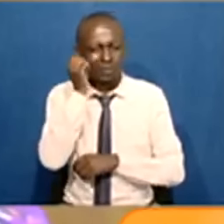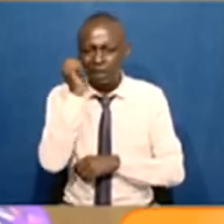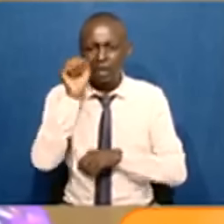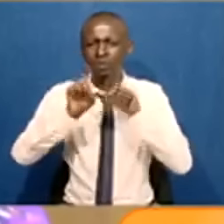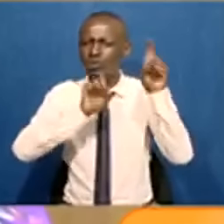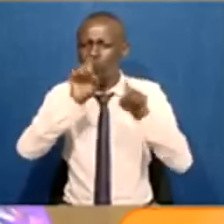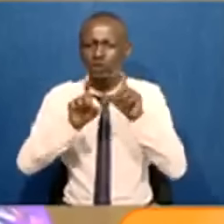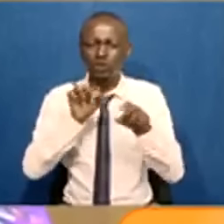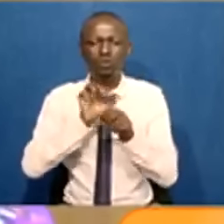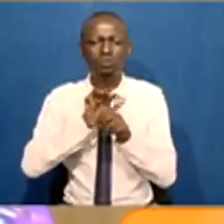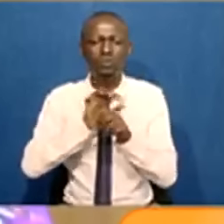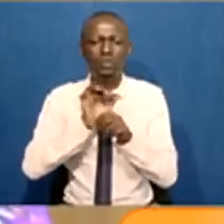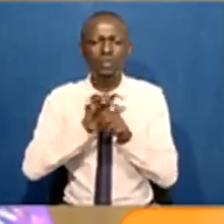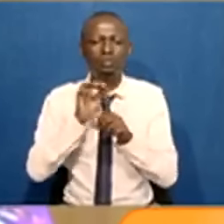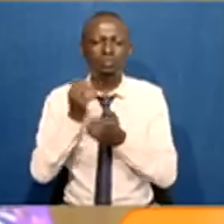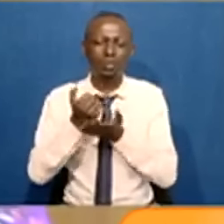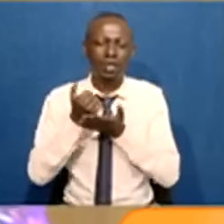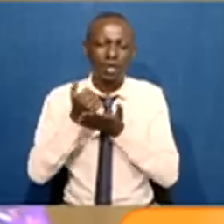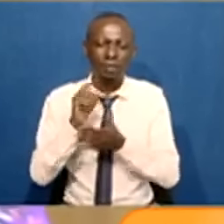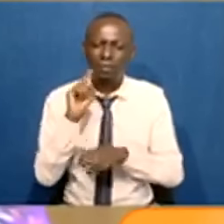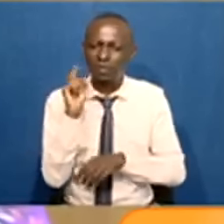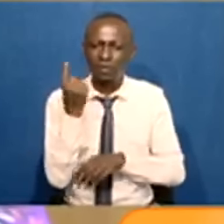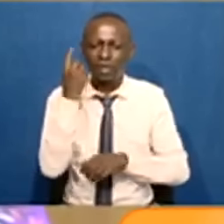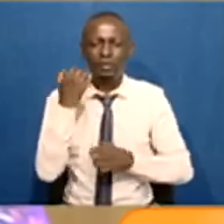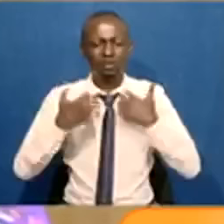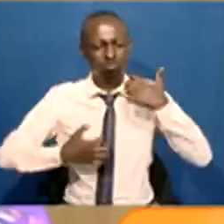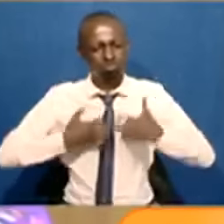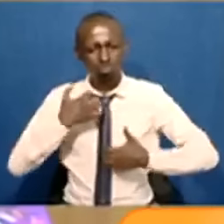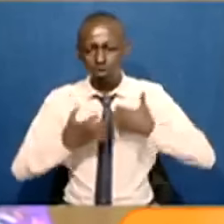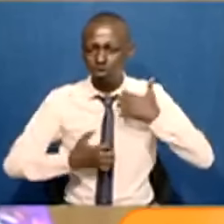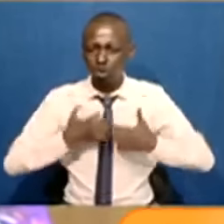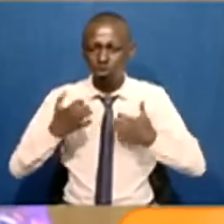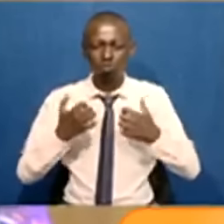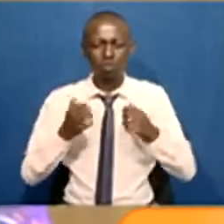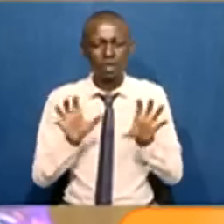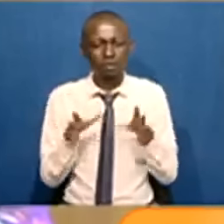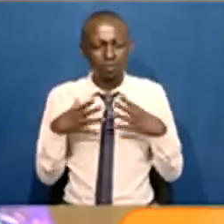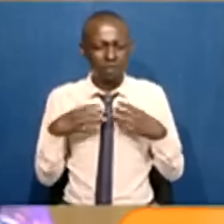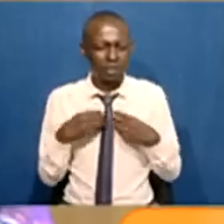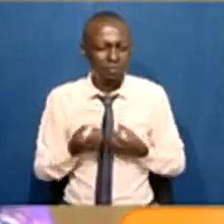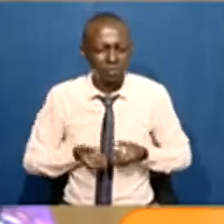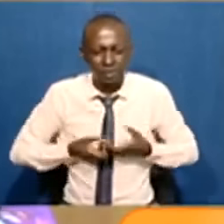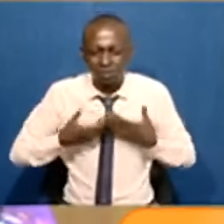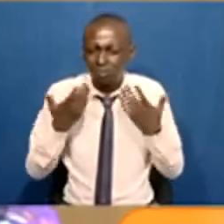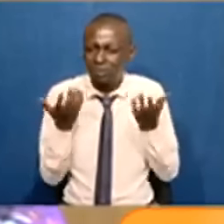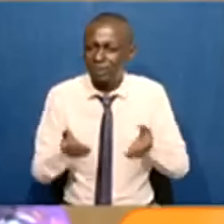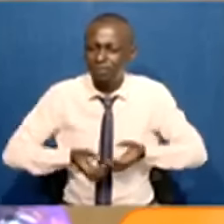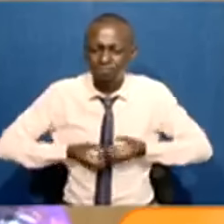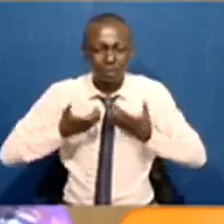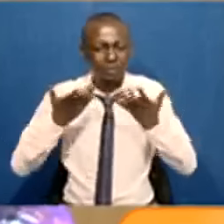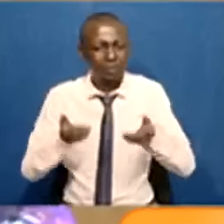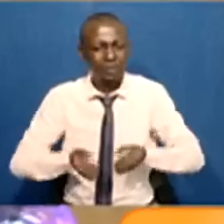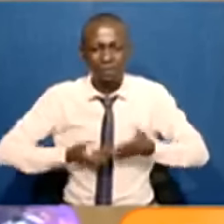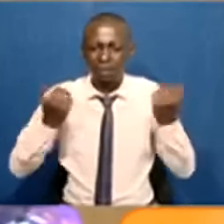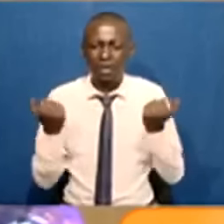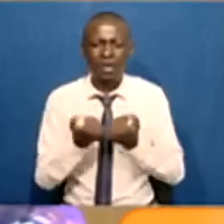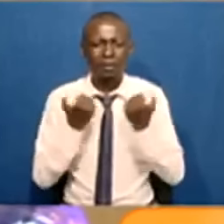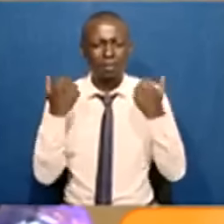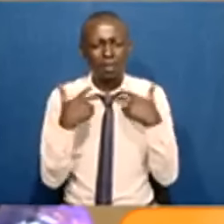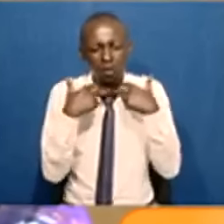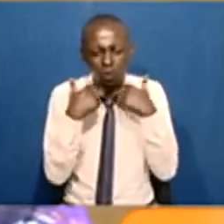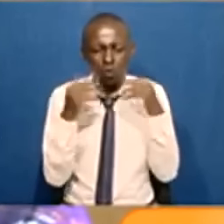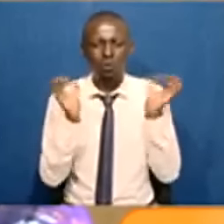help them to first acknowledge their emotions and be able to express them and process them so that they don't get stuck in this.